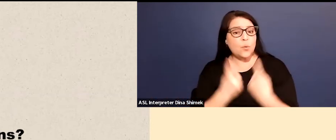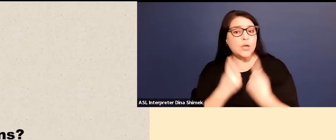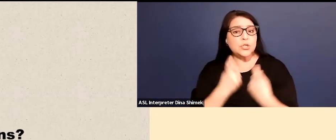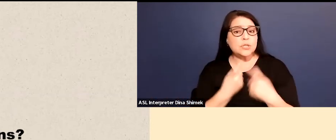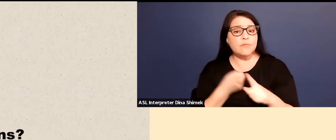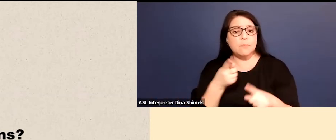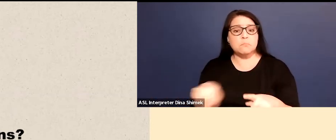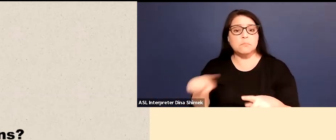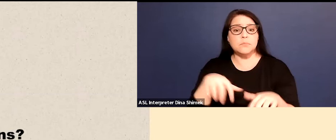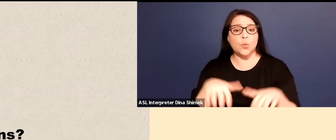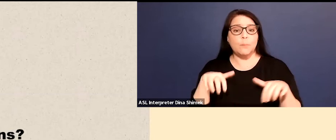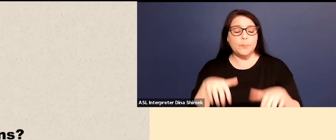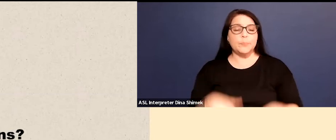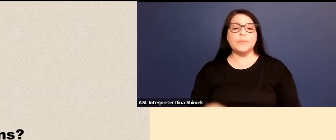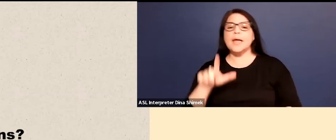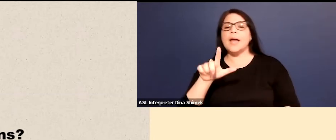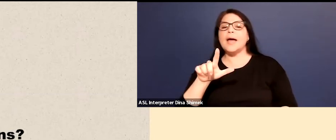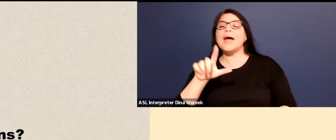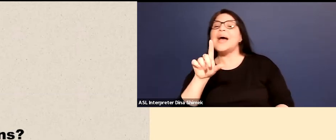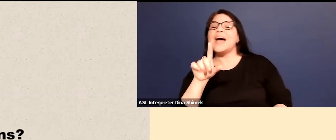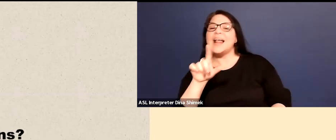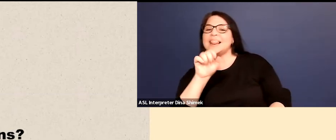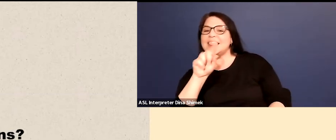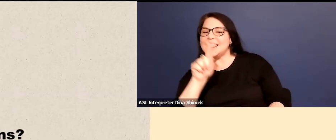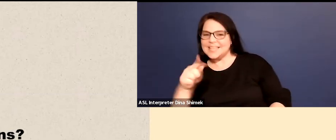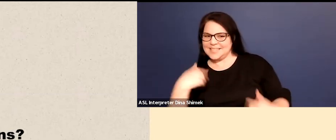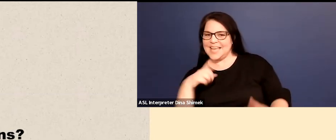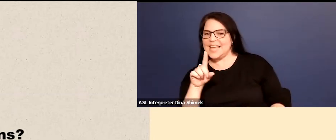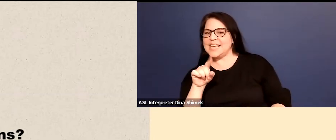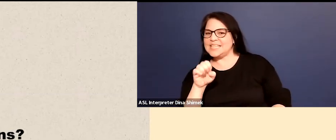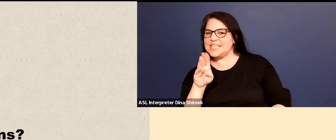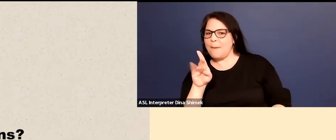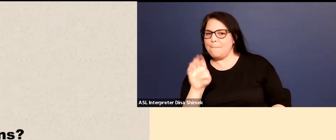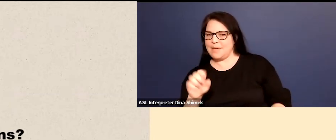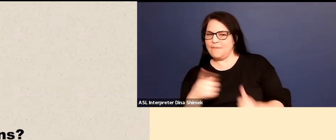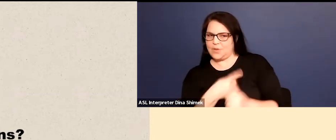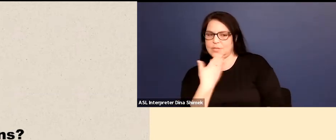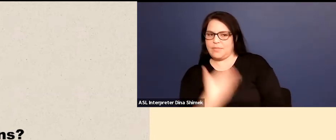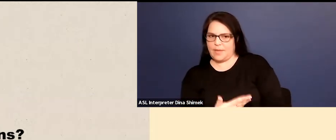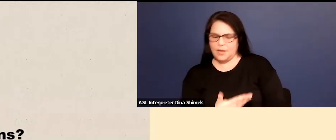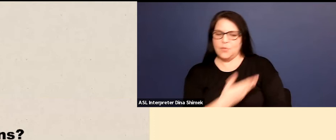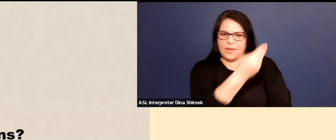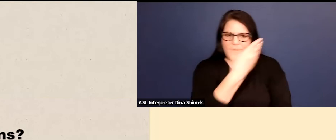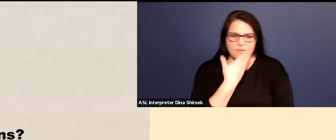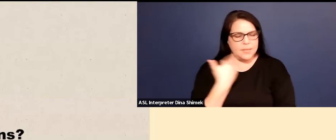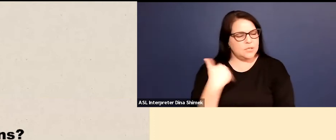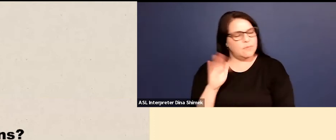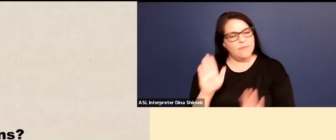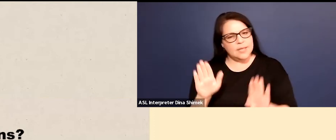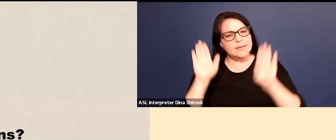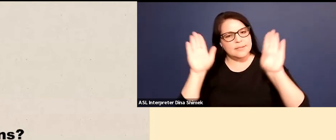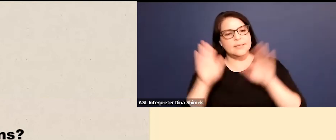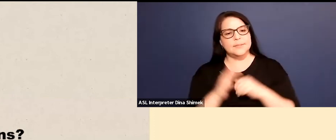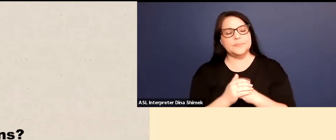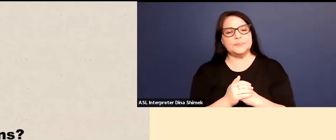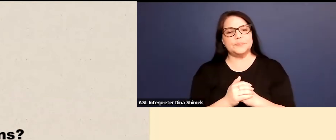group? Liz, this is Debbie. First of all, thank you. The information was fantastic.